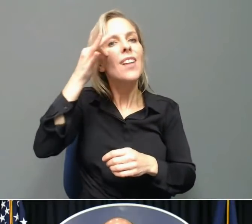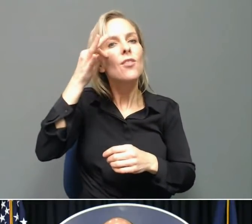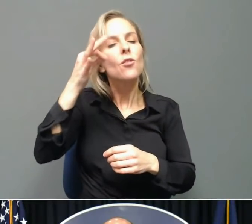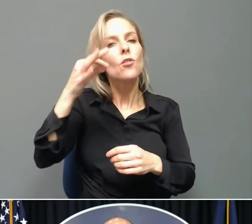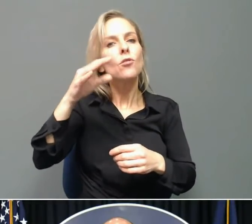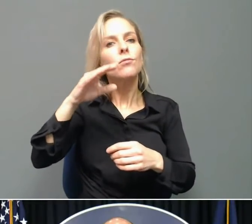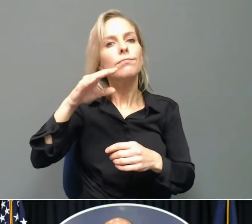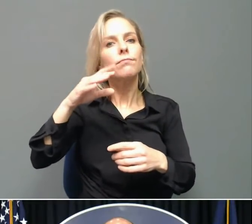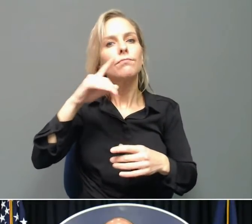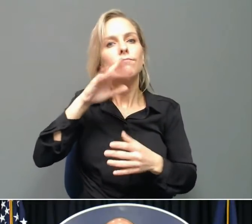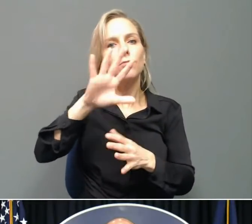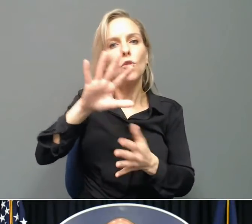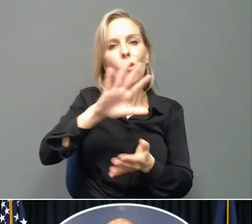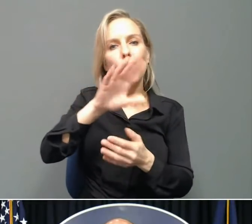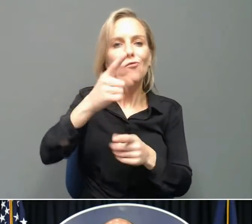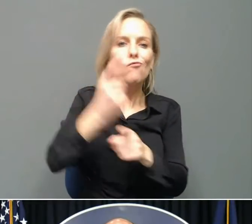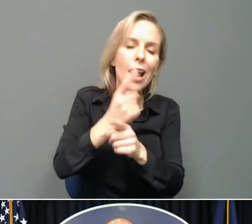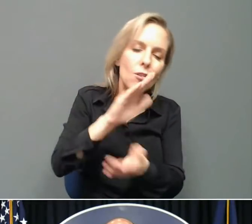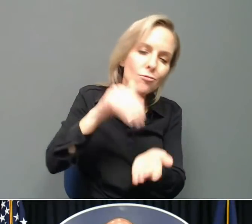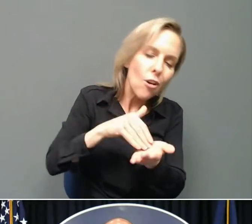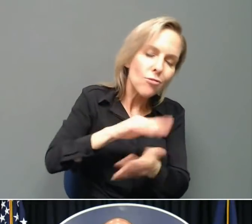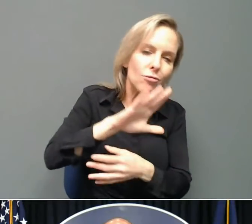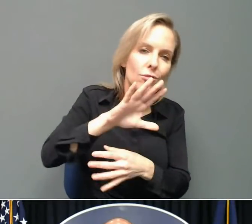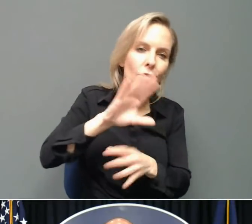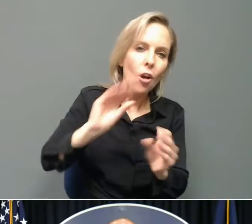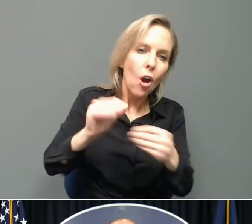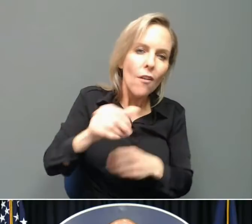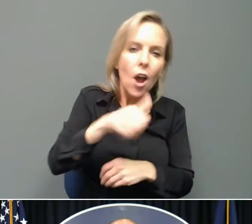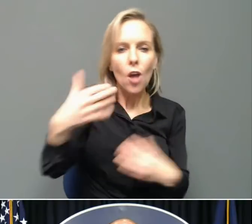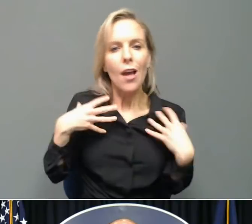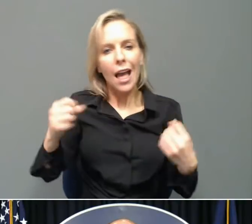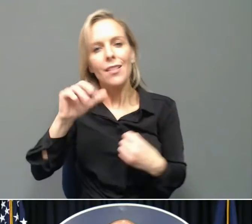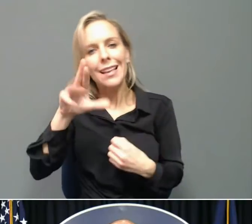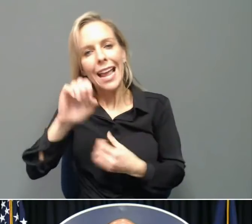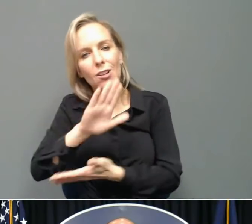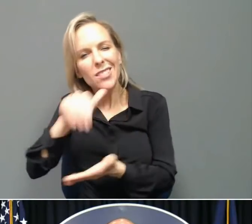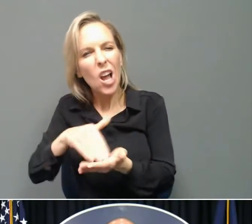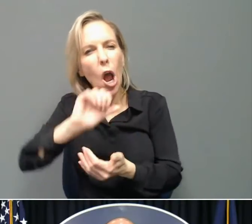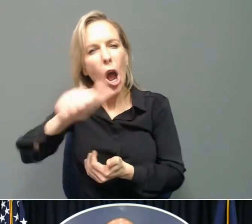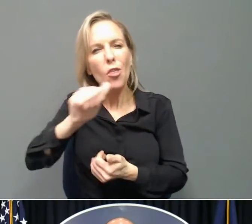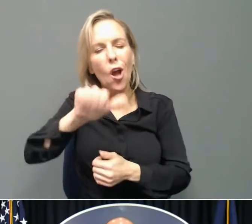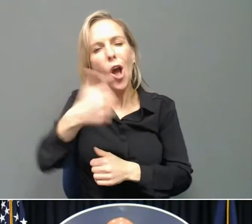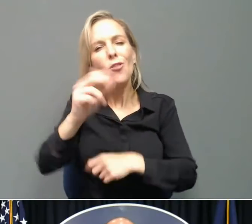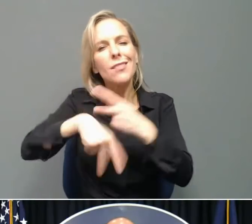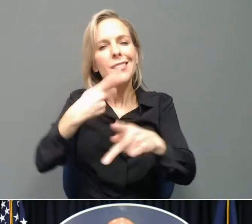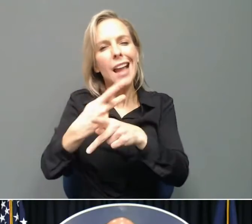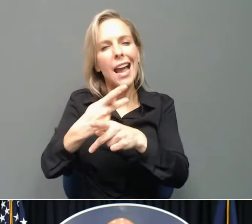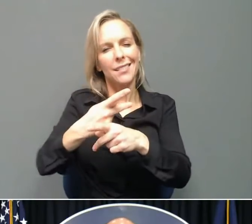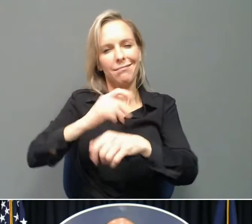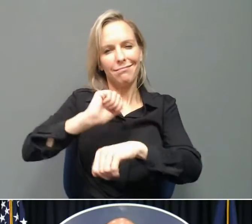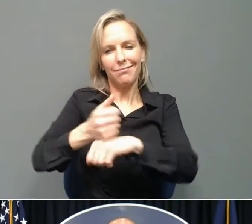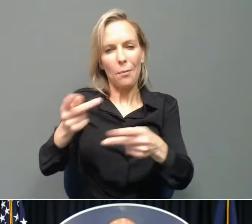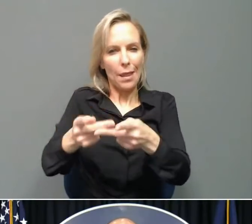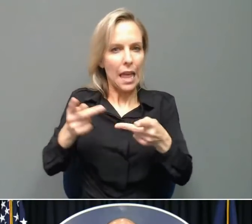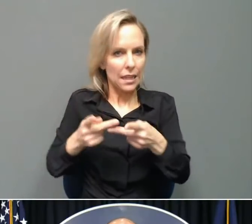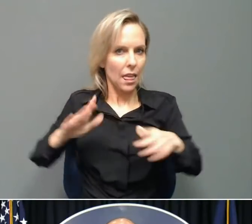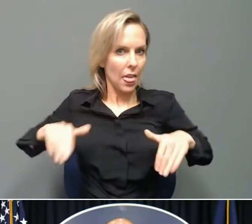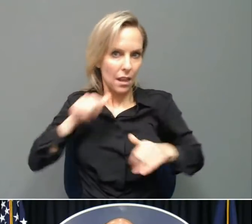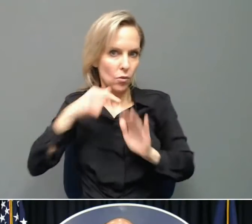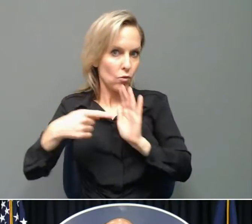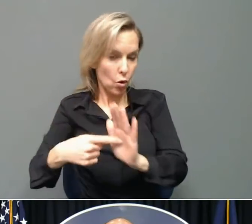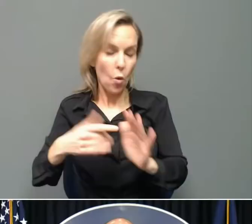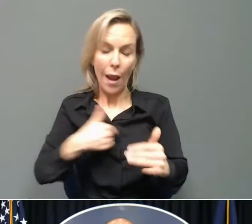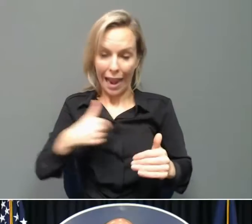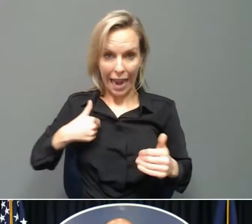your regular doctor's office, and some other settings. So we still have the opportunity to turn on more sites as we